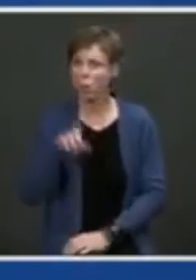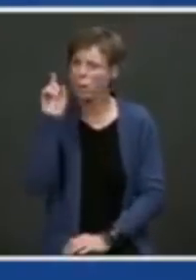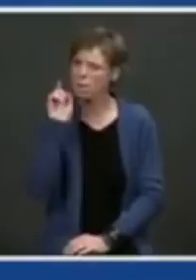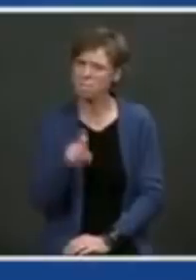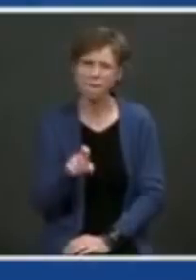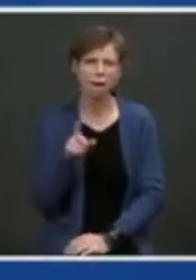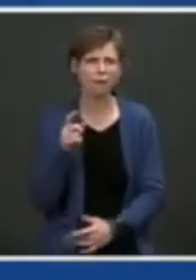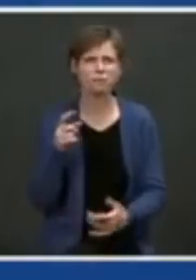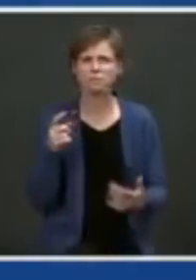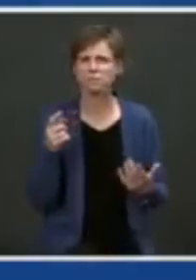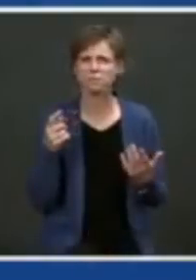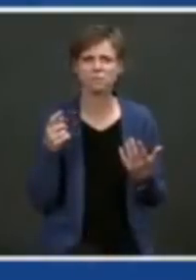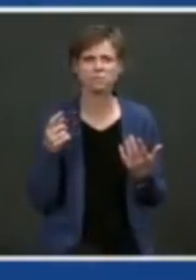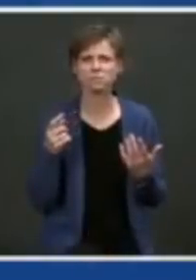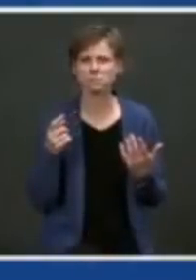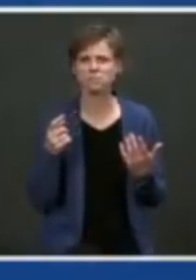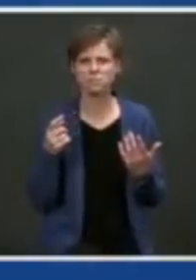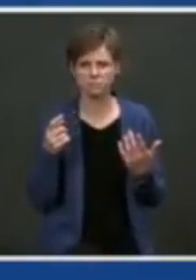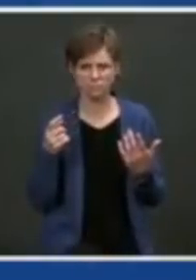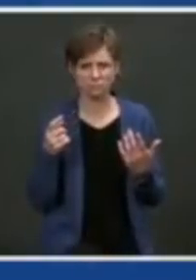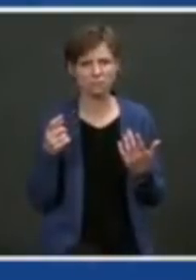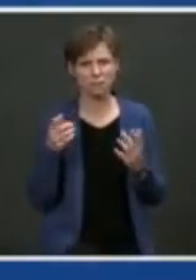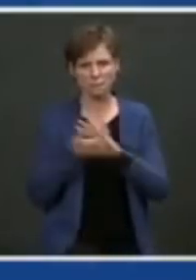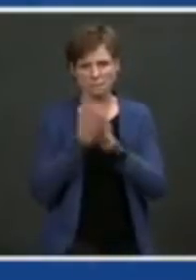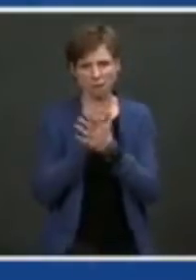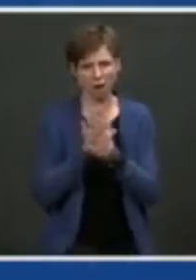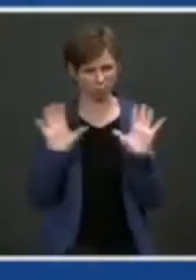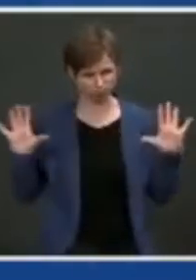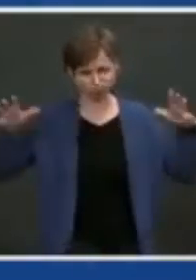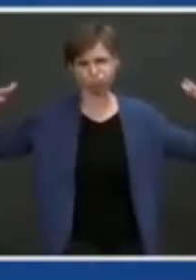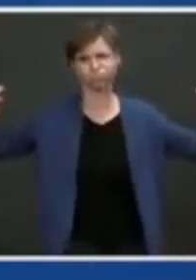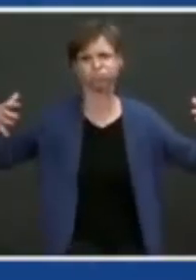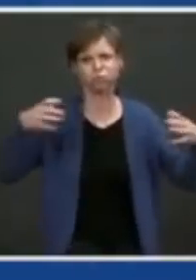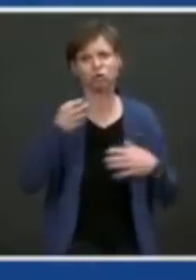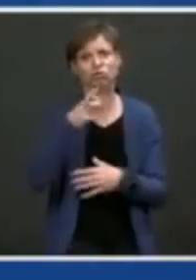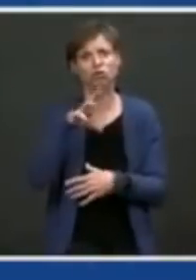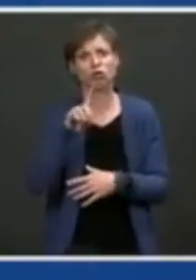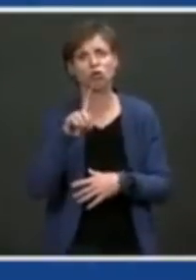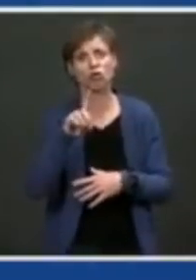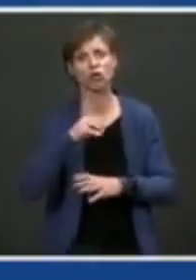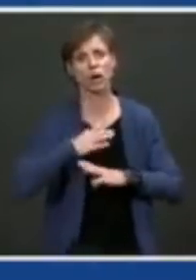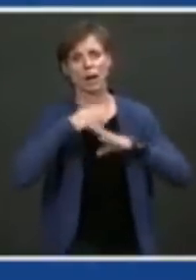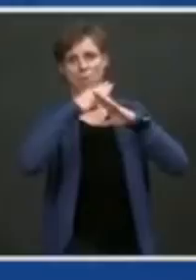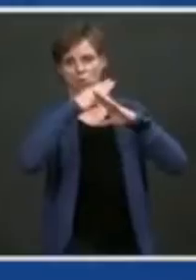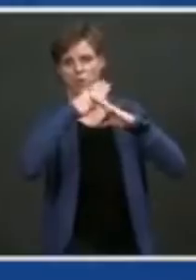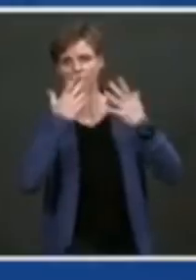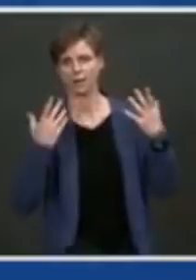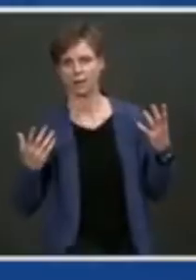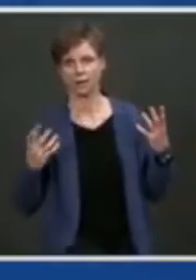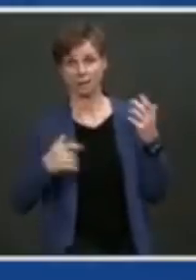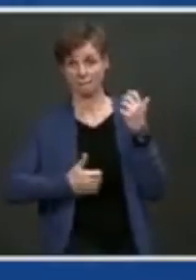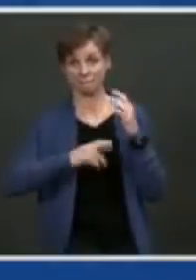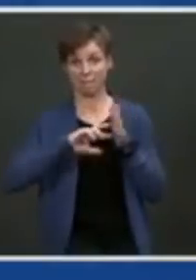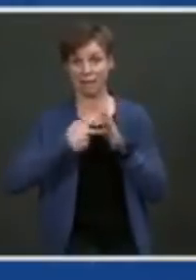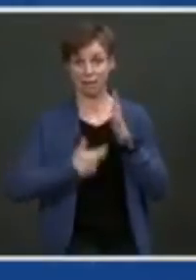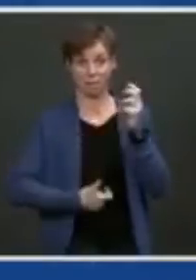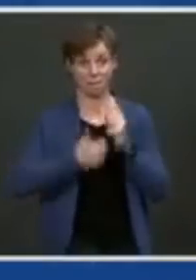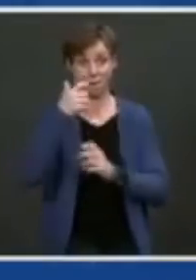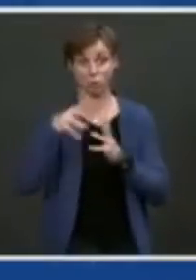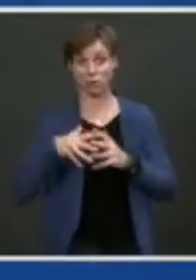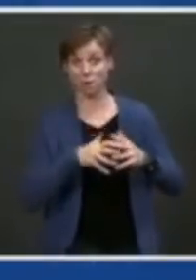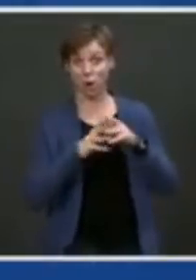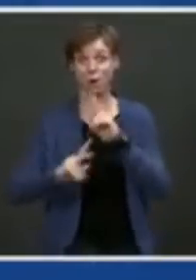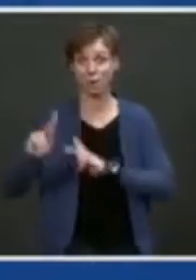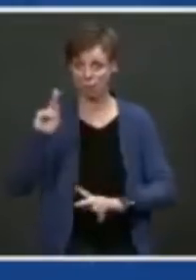point where we have herd immunity, meaning where we have a vast majority of the American people